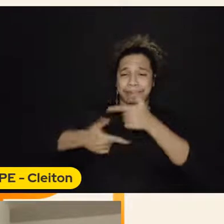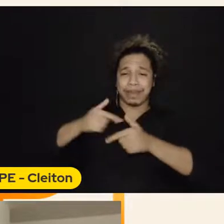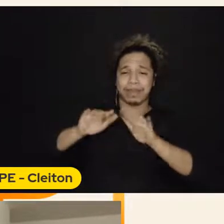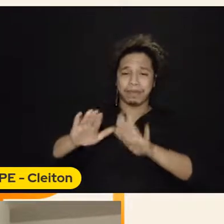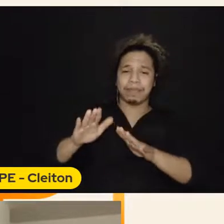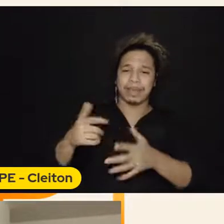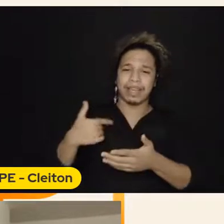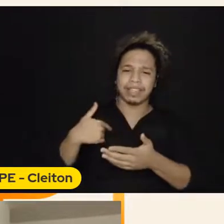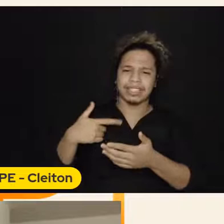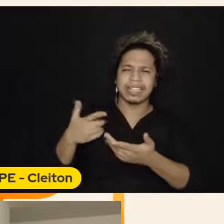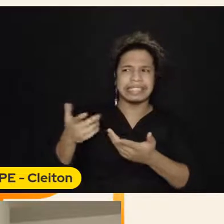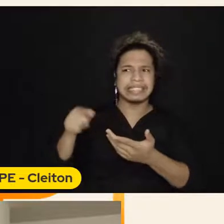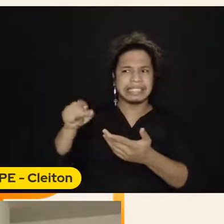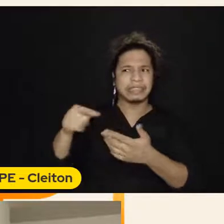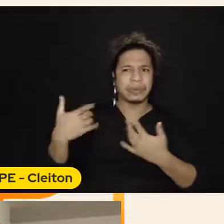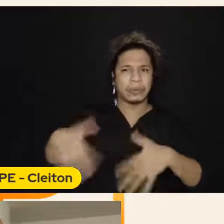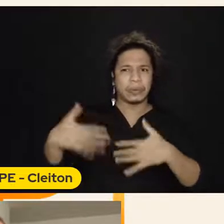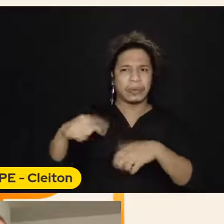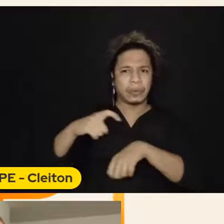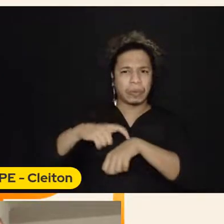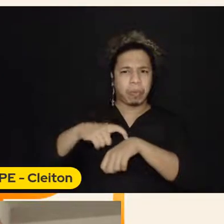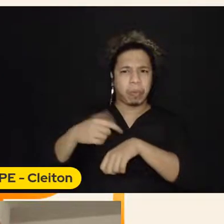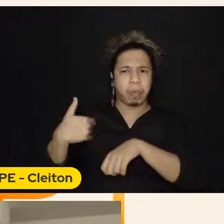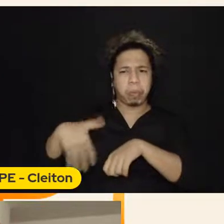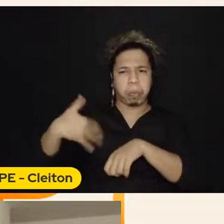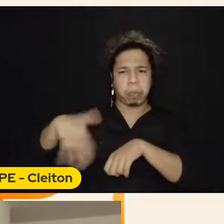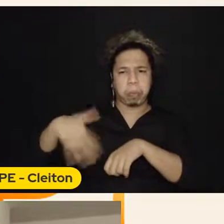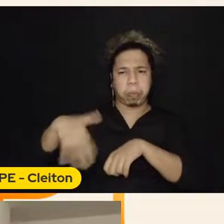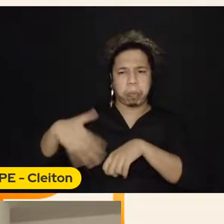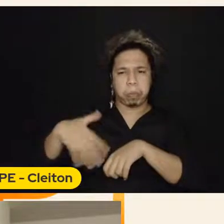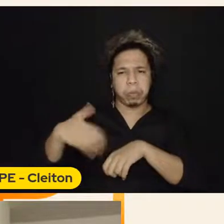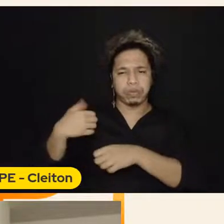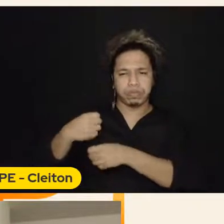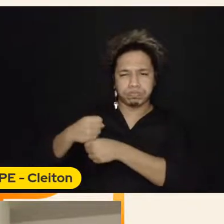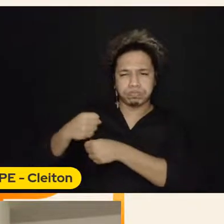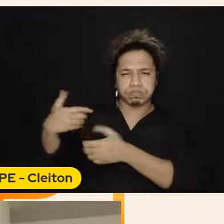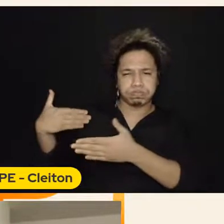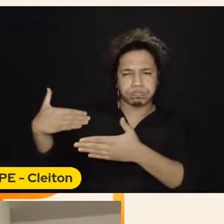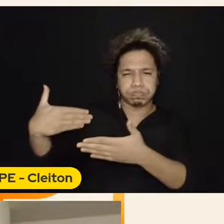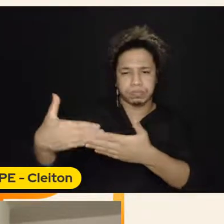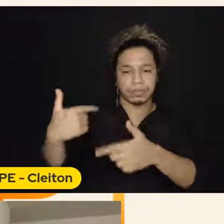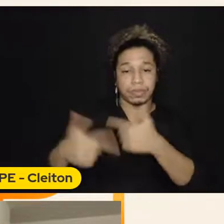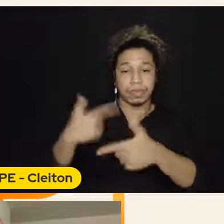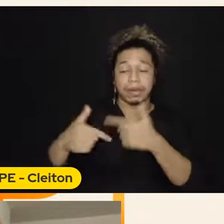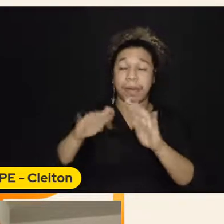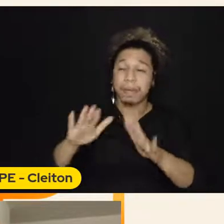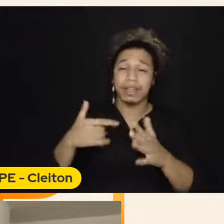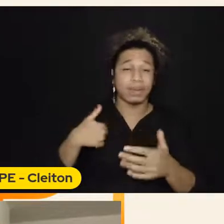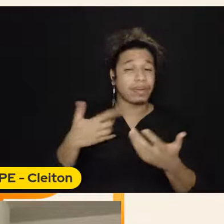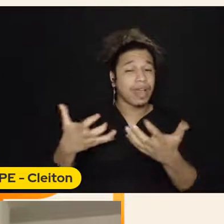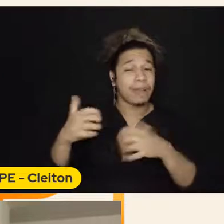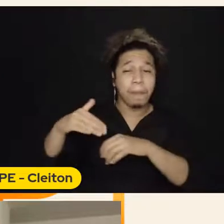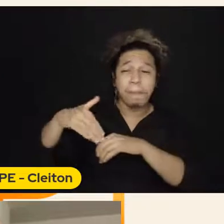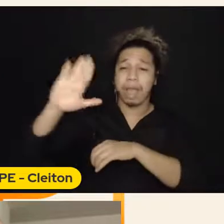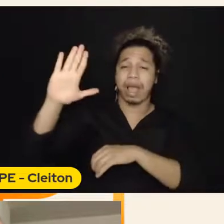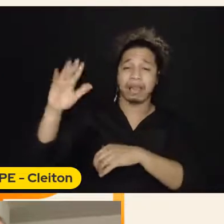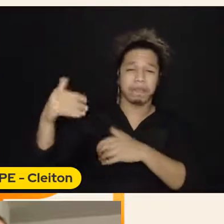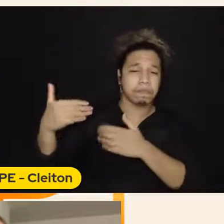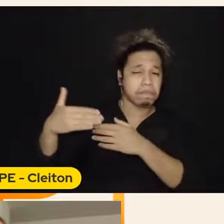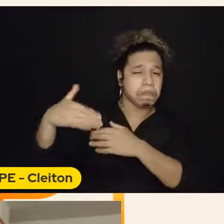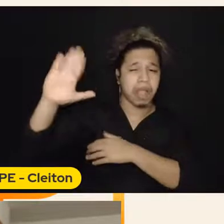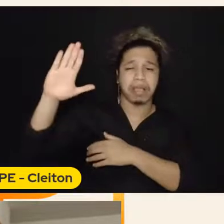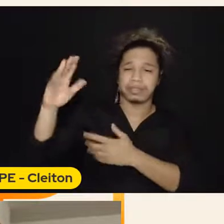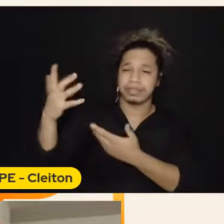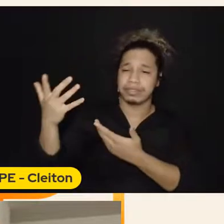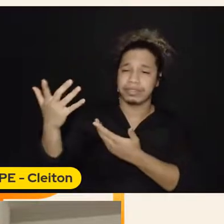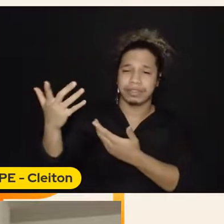milestone, but it's just the beginning of what I intend to do, what I'm passionate about, and I want to contribute to